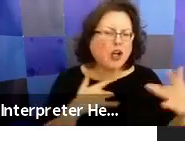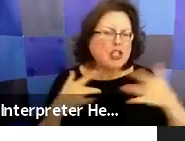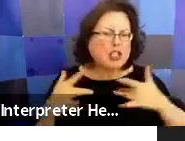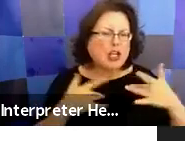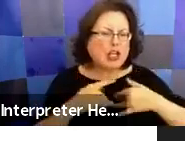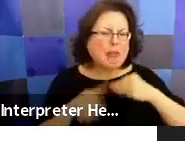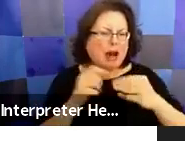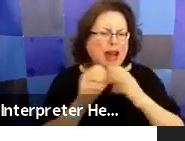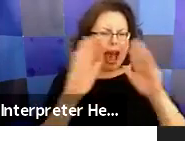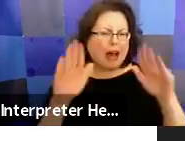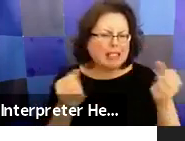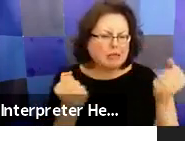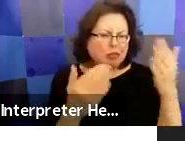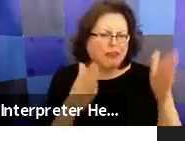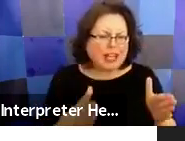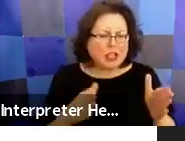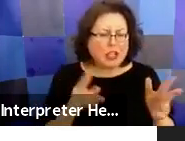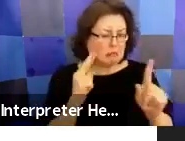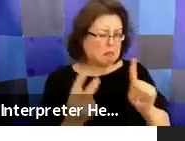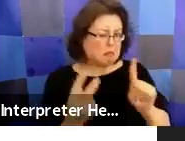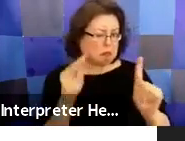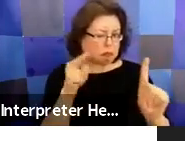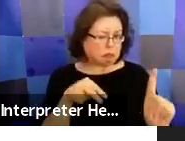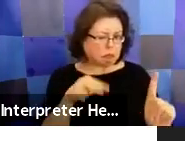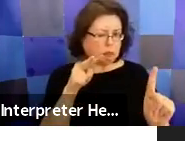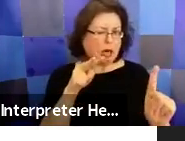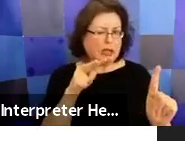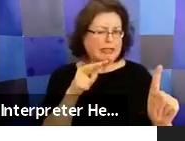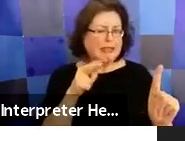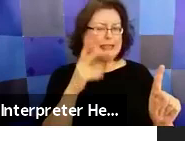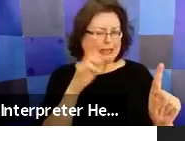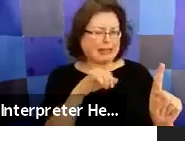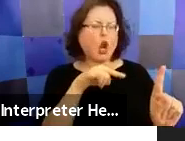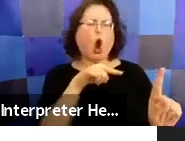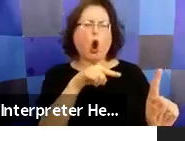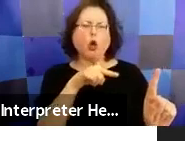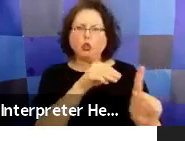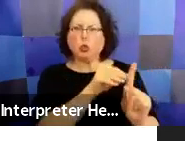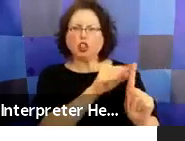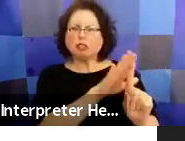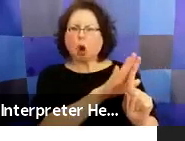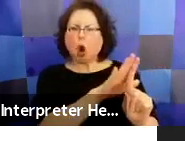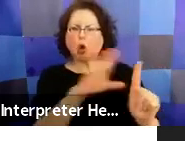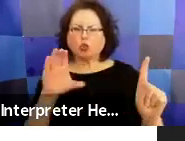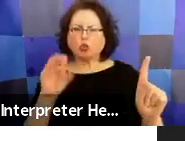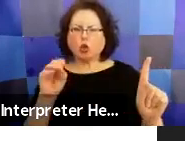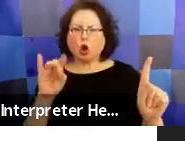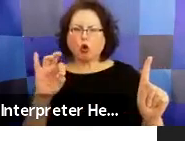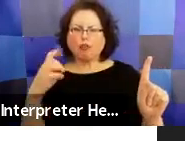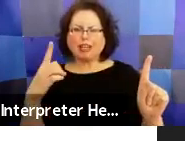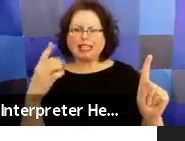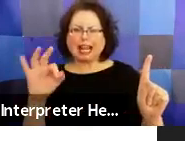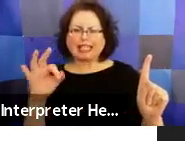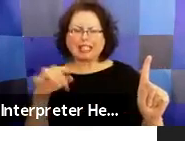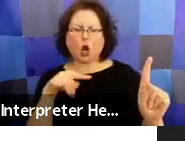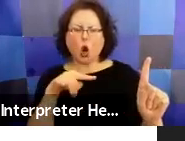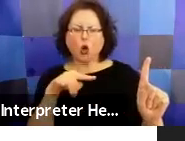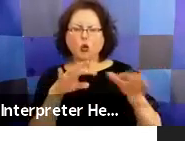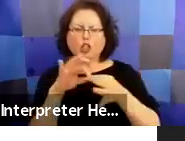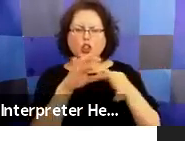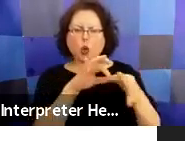housing providers perceiving tenants to have an exposure to COVID-19 or to be associated